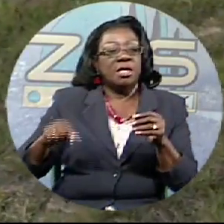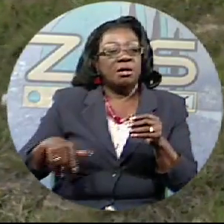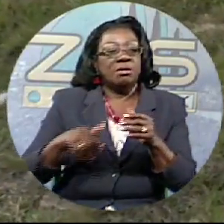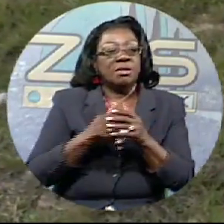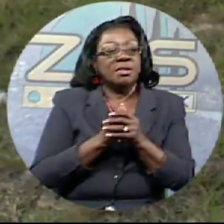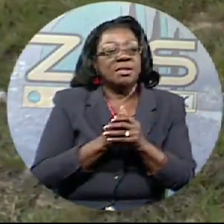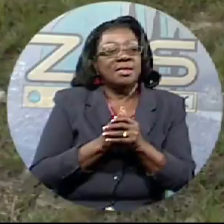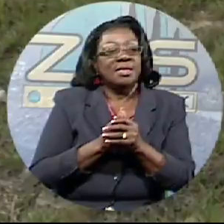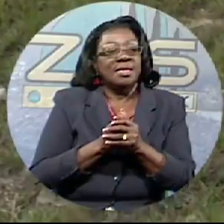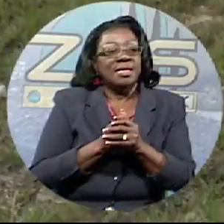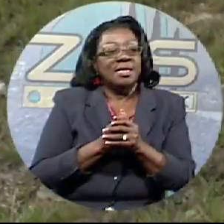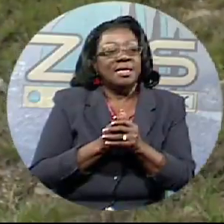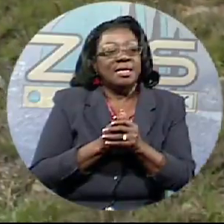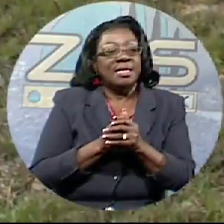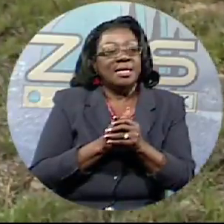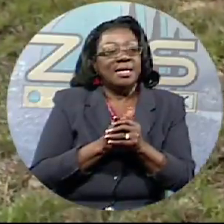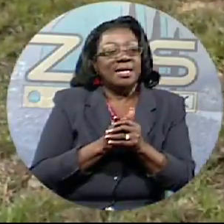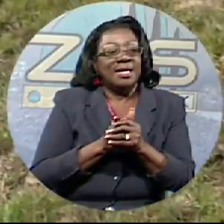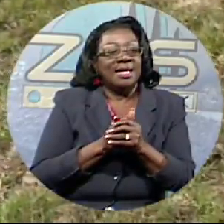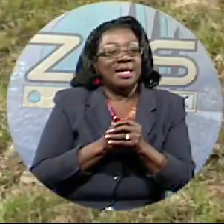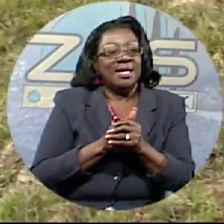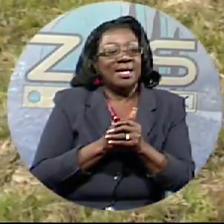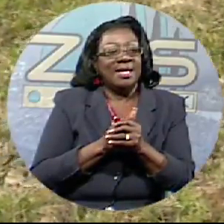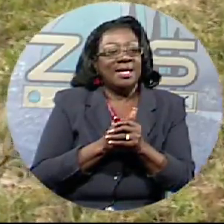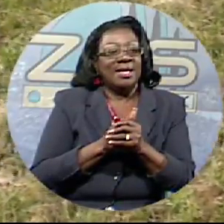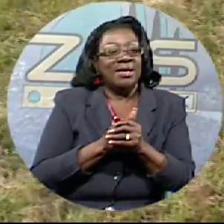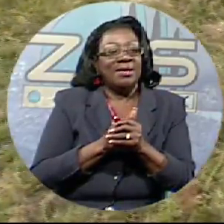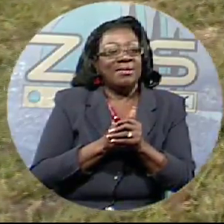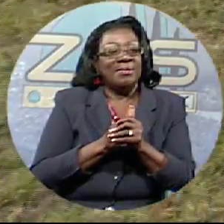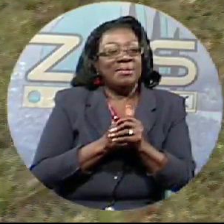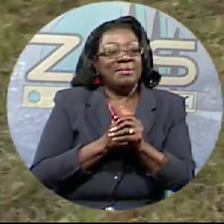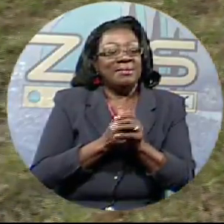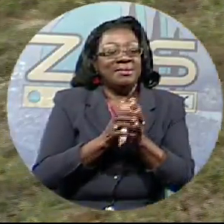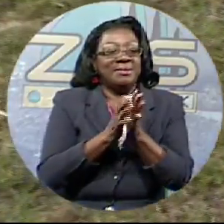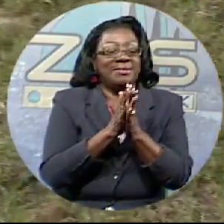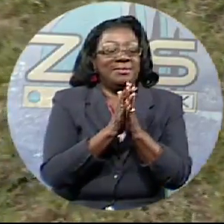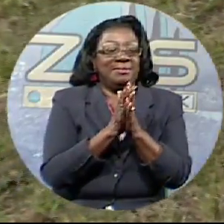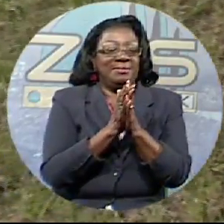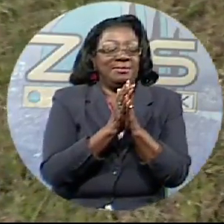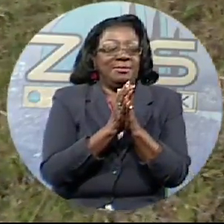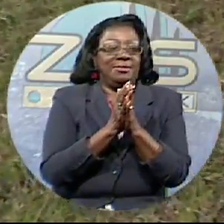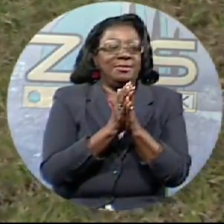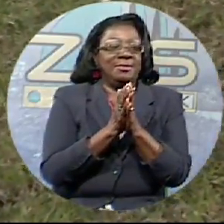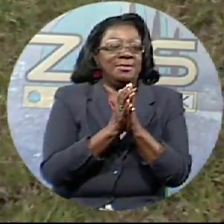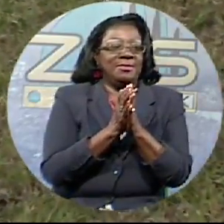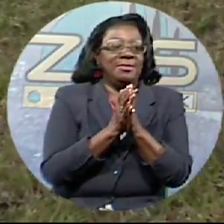Okay. Hi, Maverick. Oh, touching. Touching.